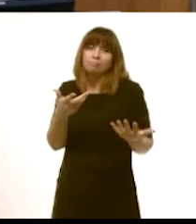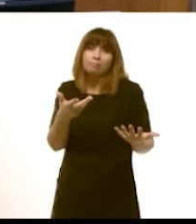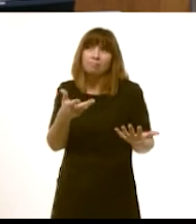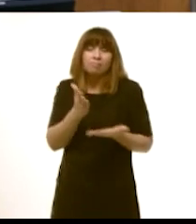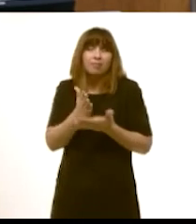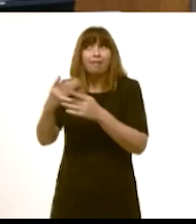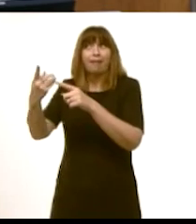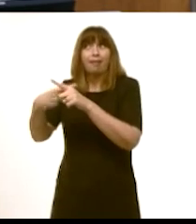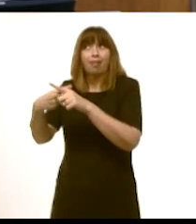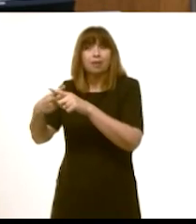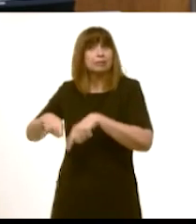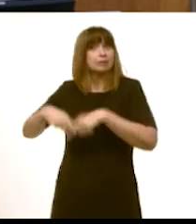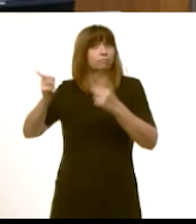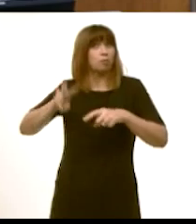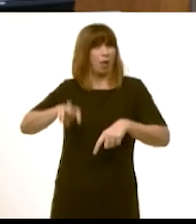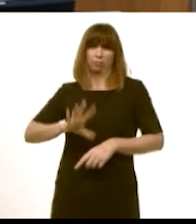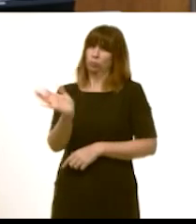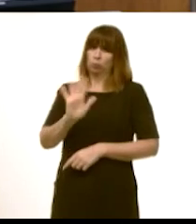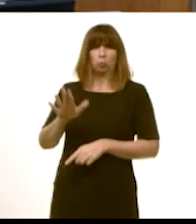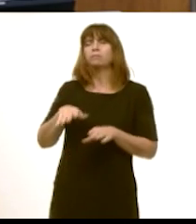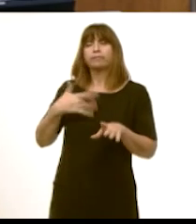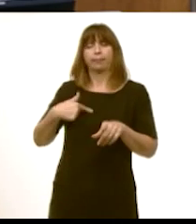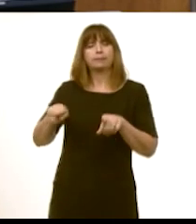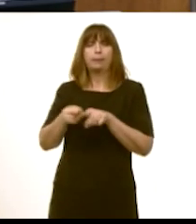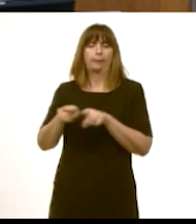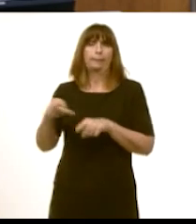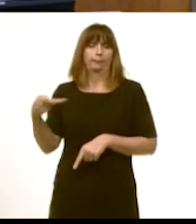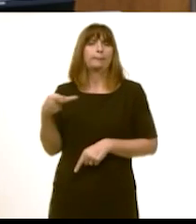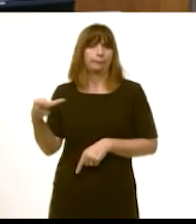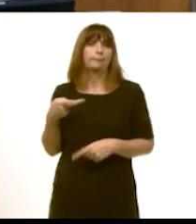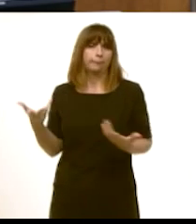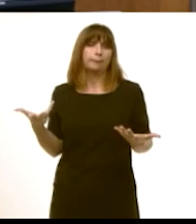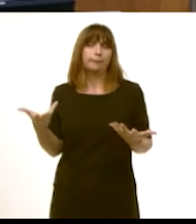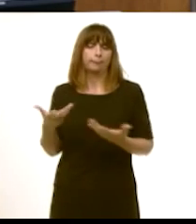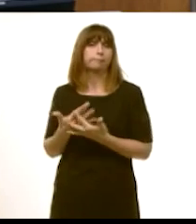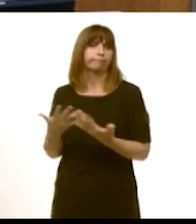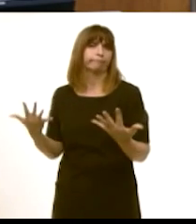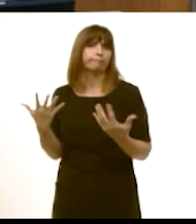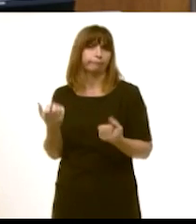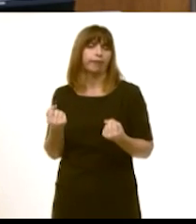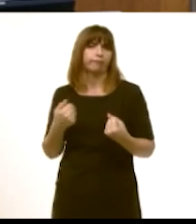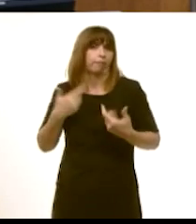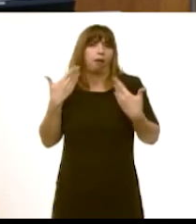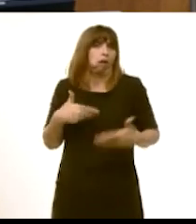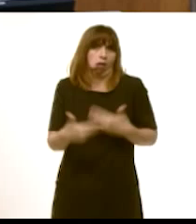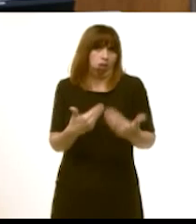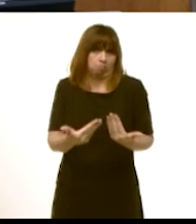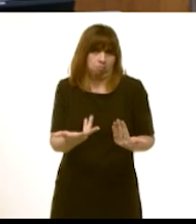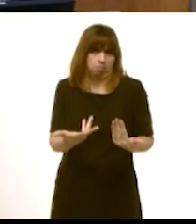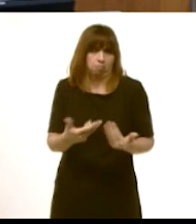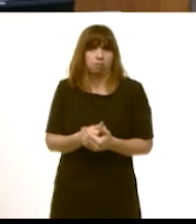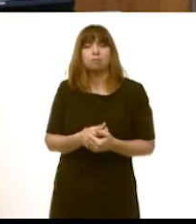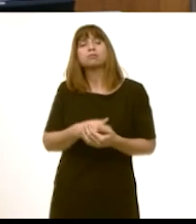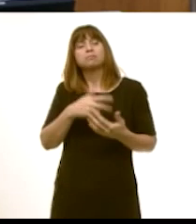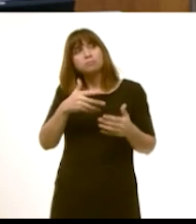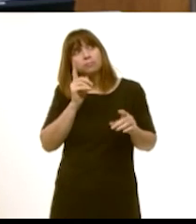that the situation is different in Wales. And so it is for the Children's Commissioner to determine. It may be, let's wait to